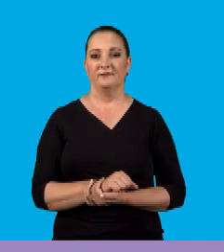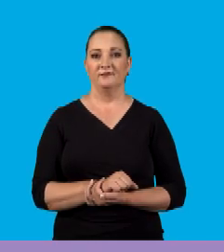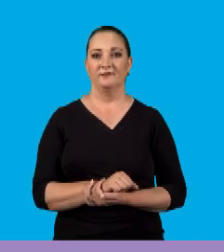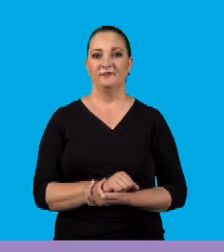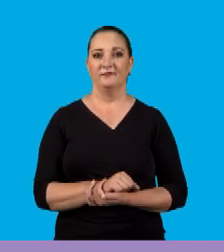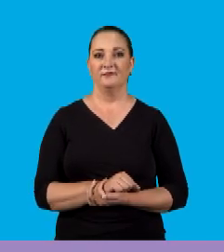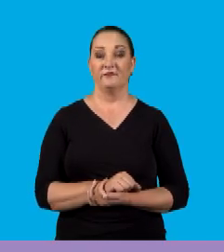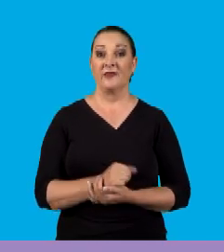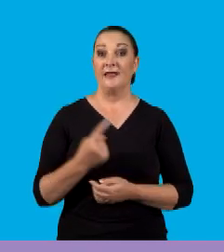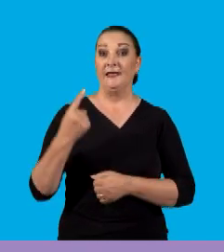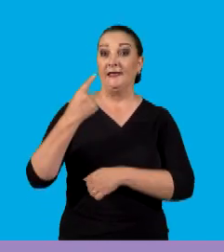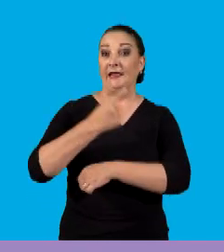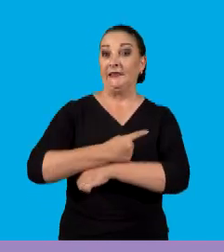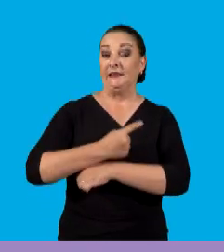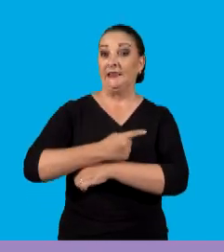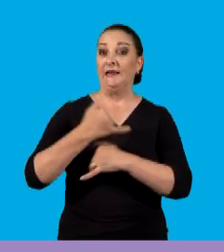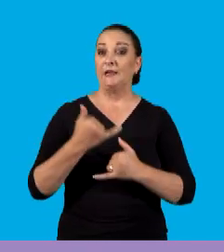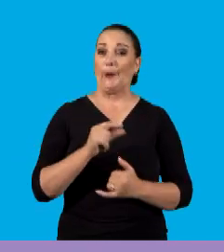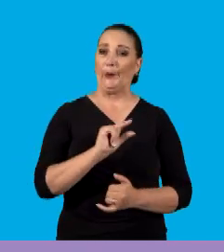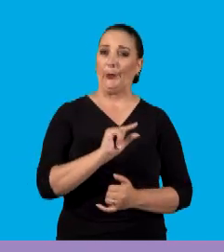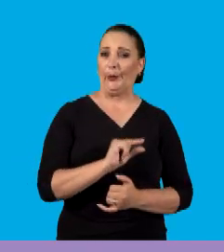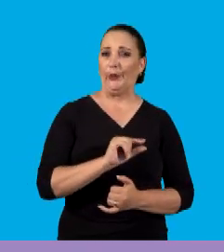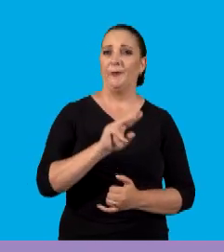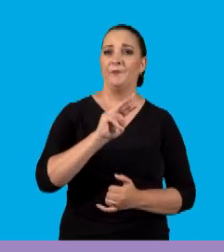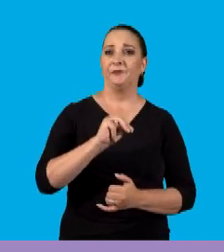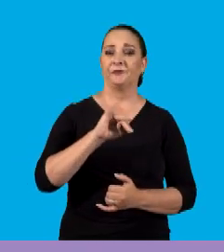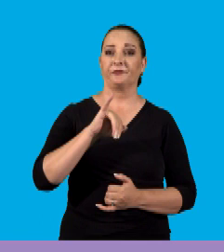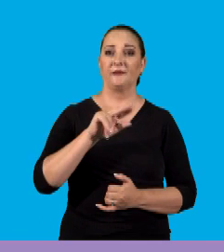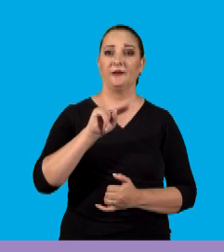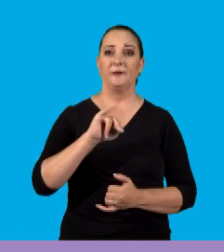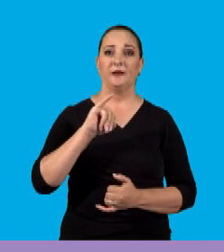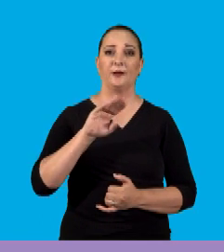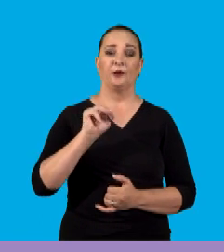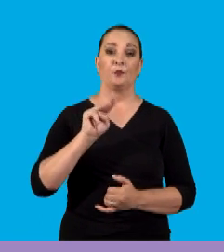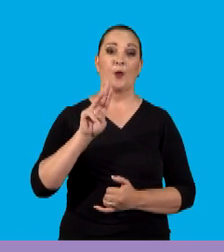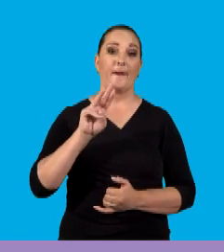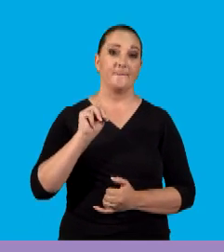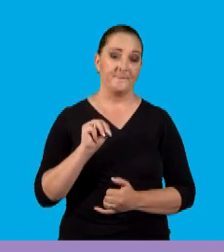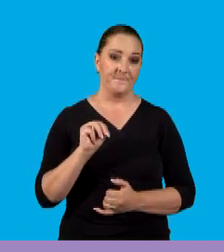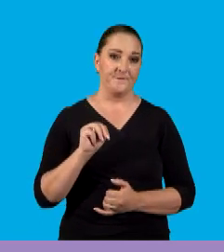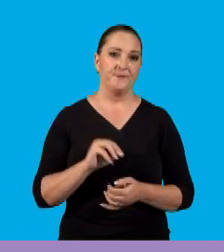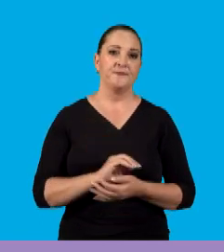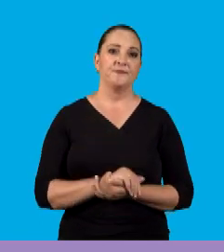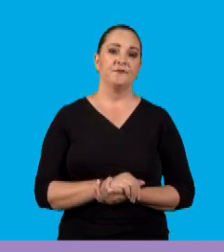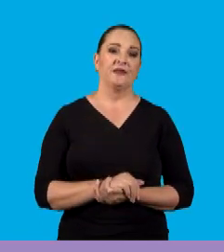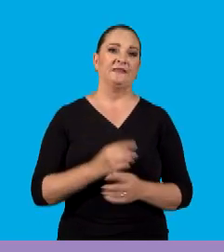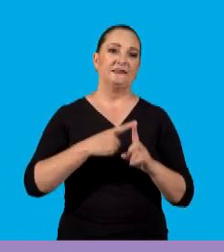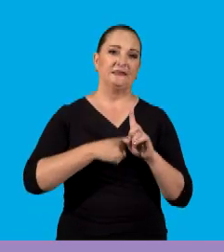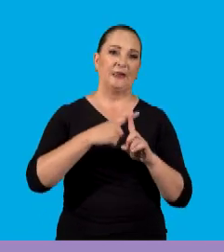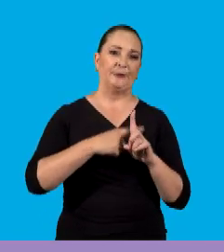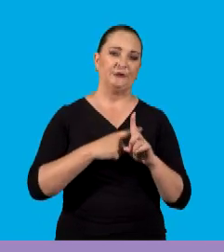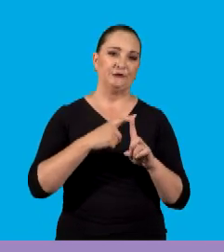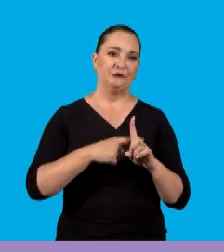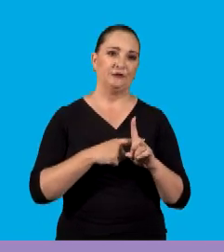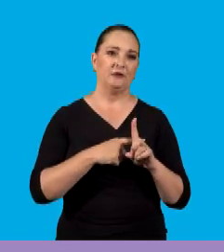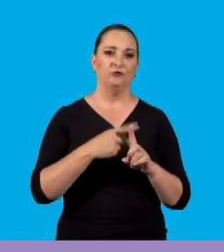What about the day with the minimum temperature? Now, the day with the minimum temperature,